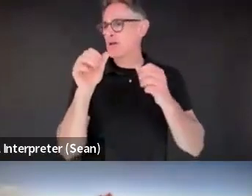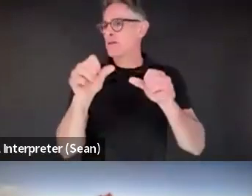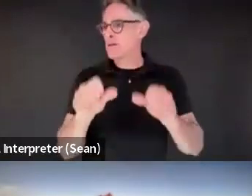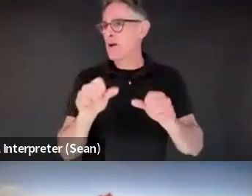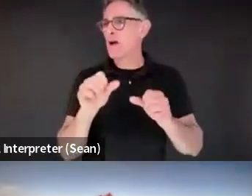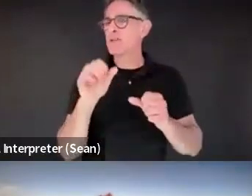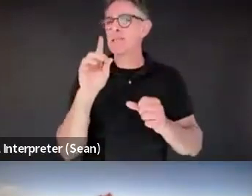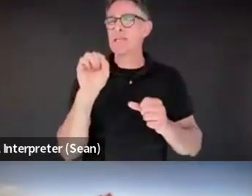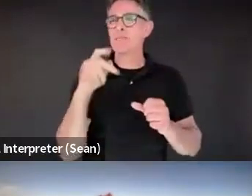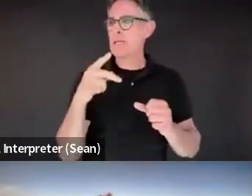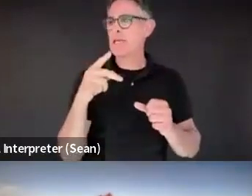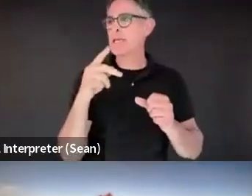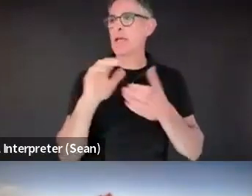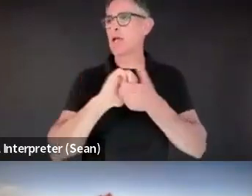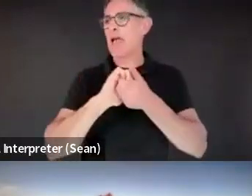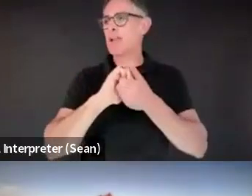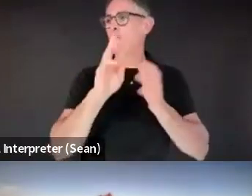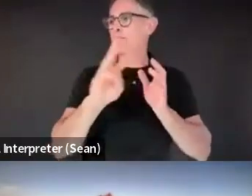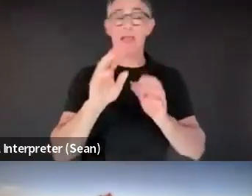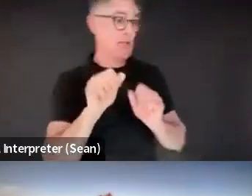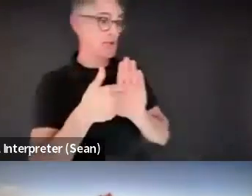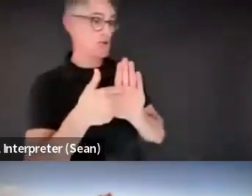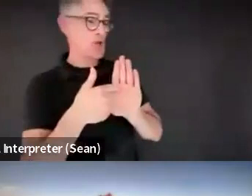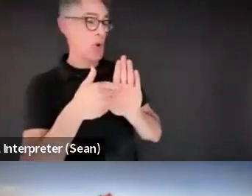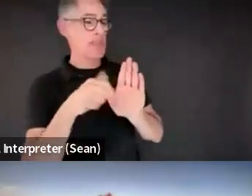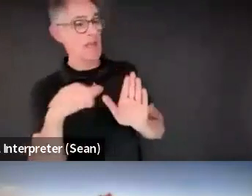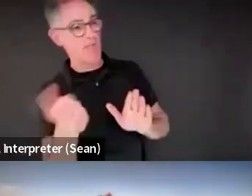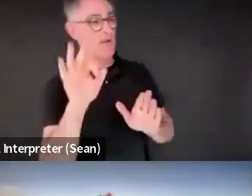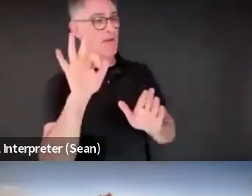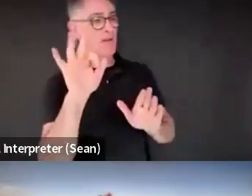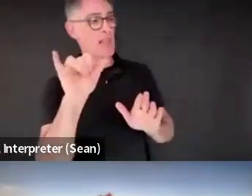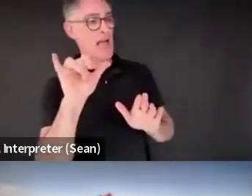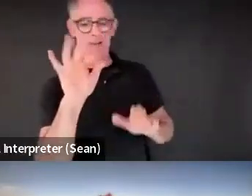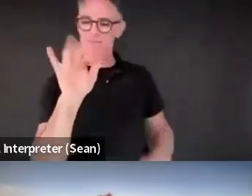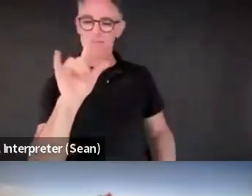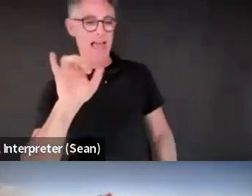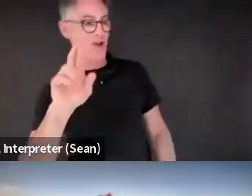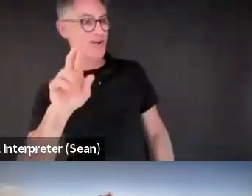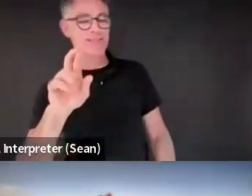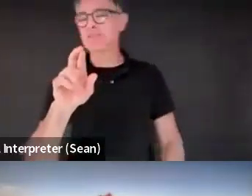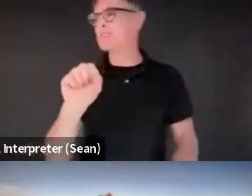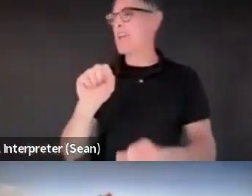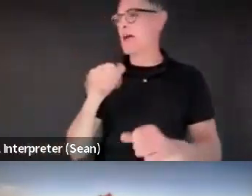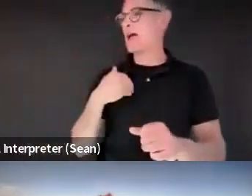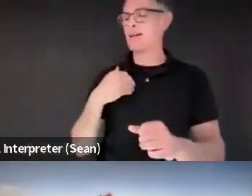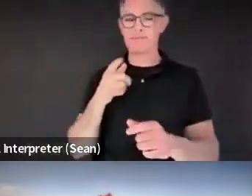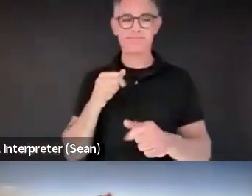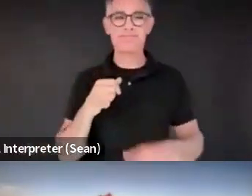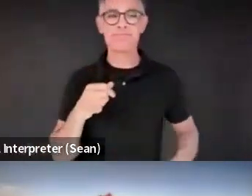website. Can you share the other flyer, or do you have it handy for these guys? Yeah, I have it. I'm gonna make you co-host. Thank